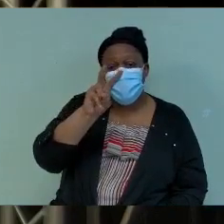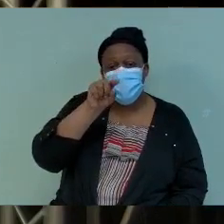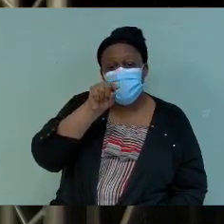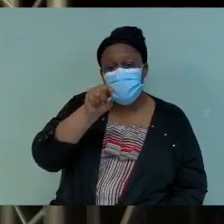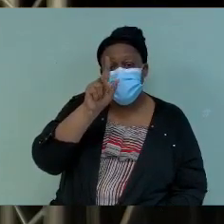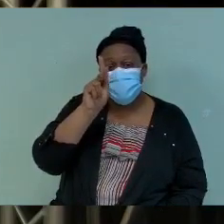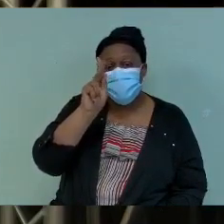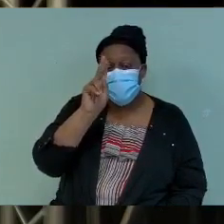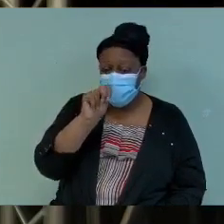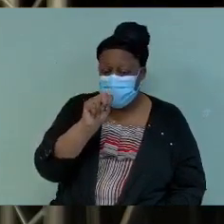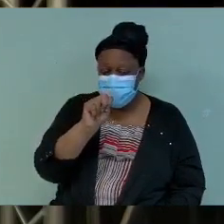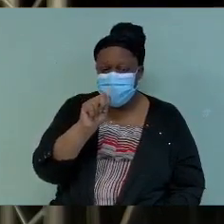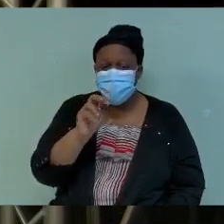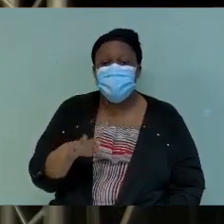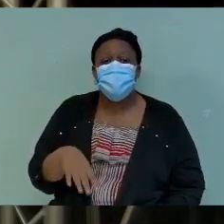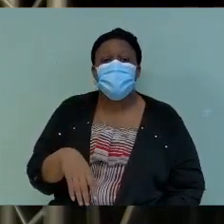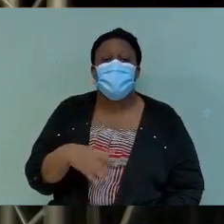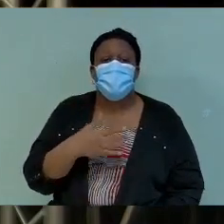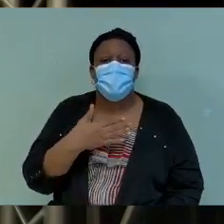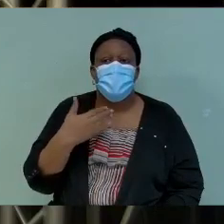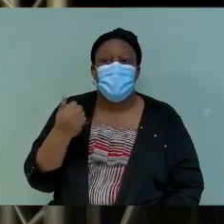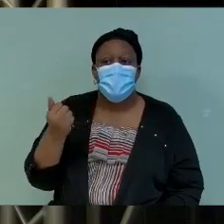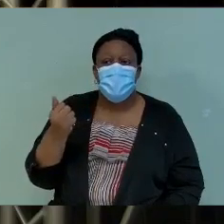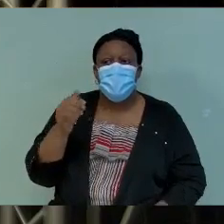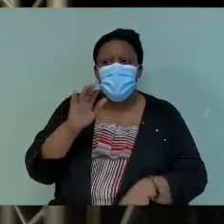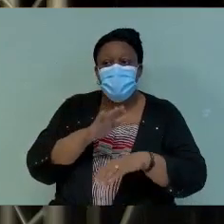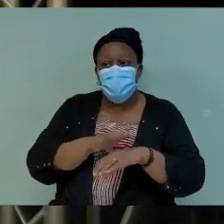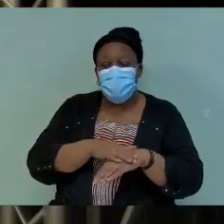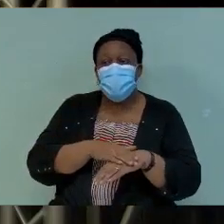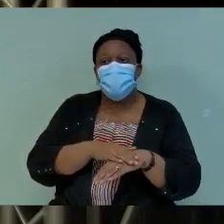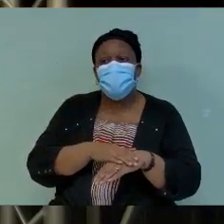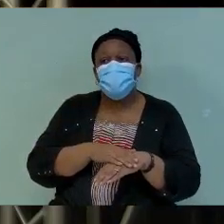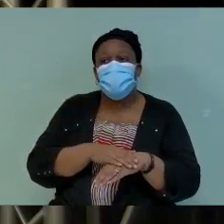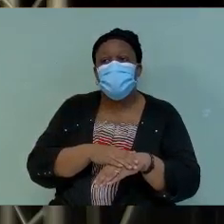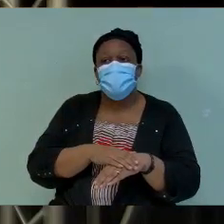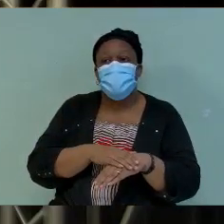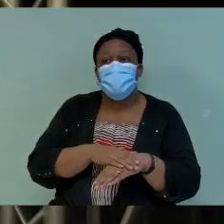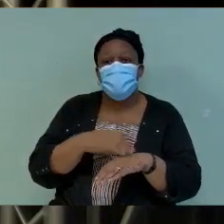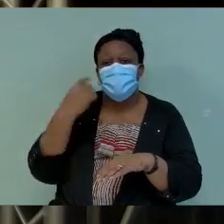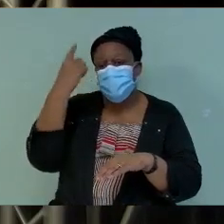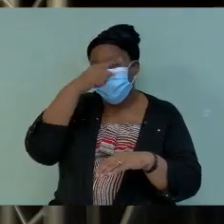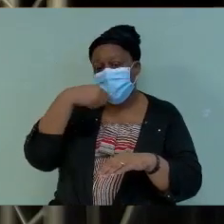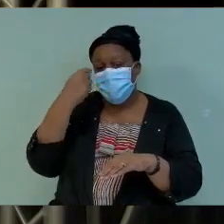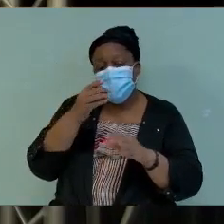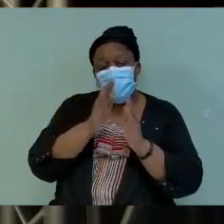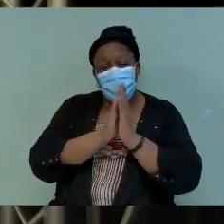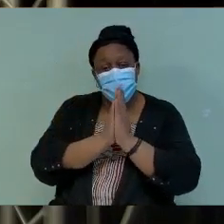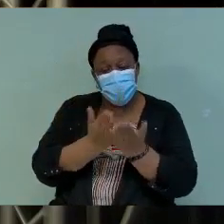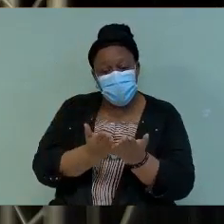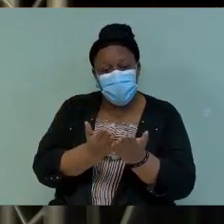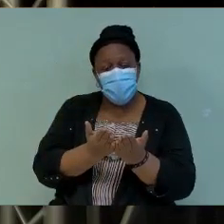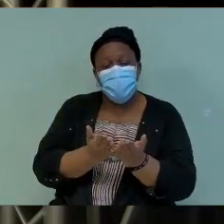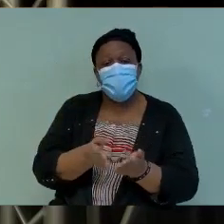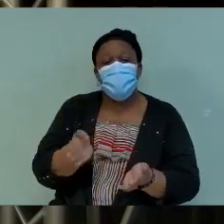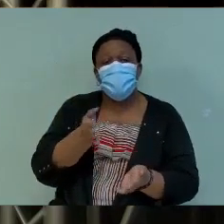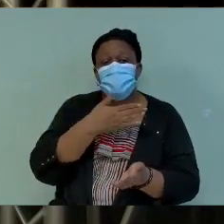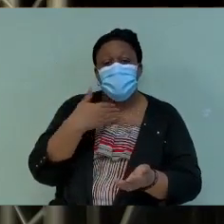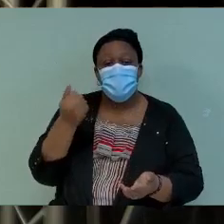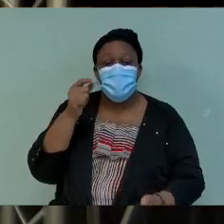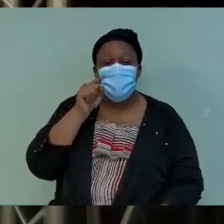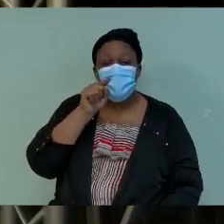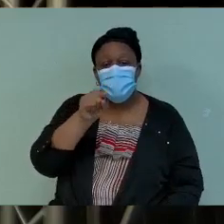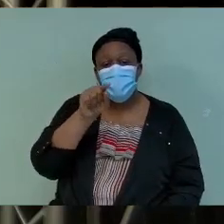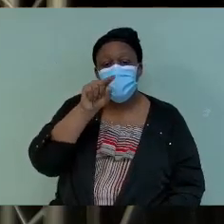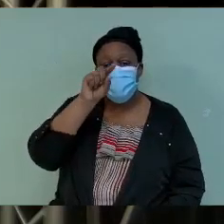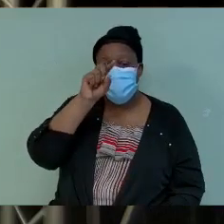www.covid19.gov.kn, at the St. Kitts Health Promotion Unit Facebook page, YouTube channel,